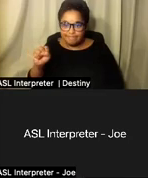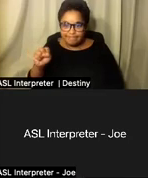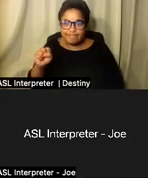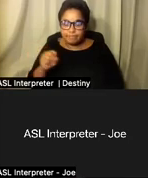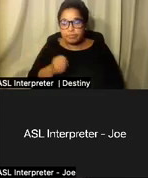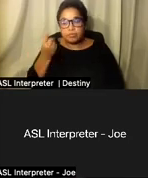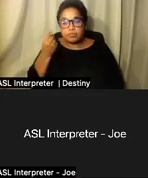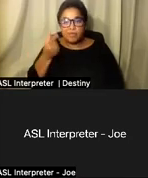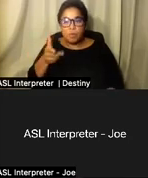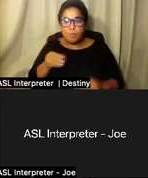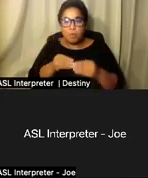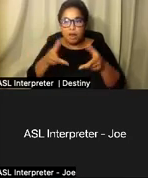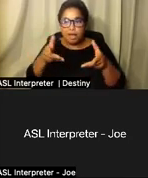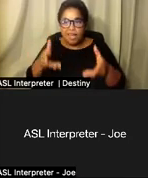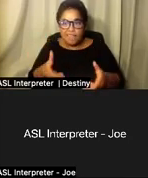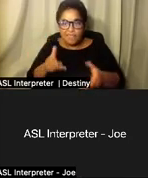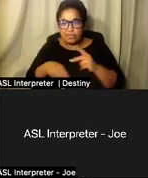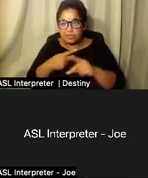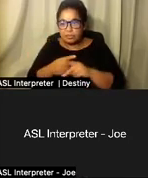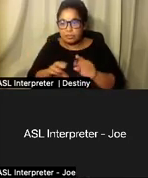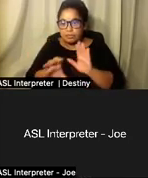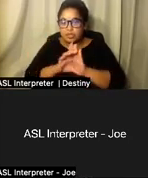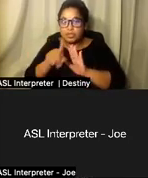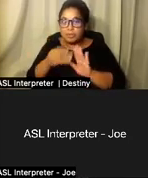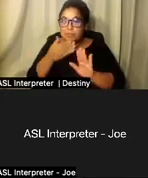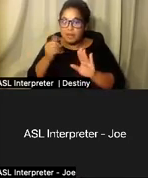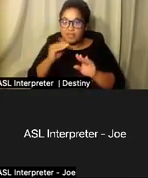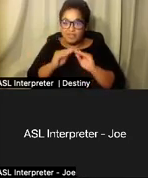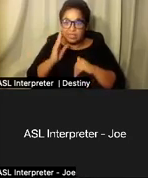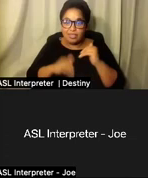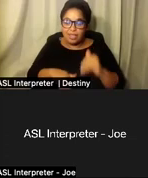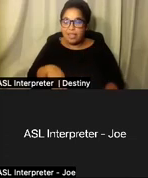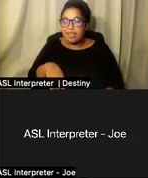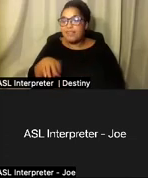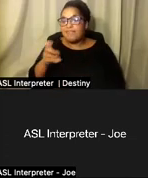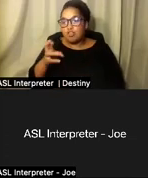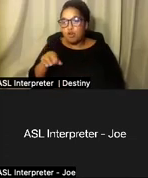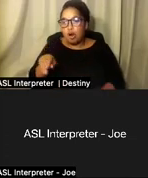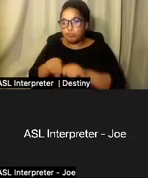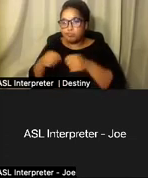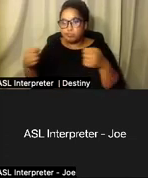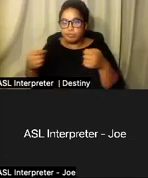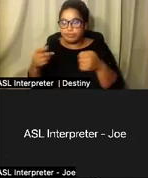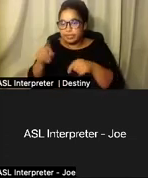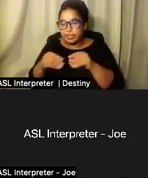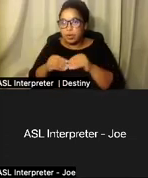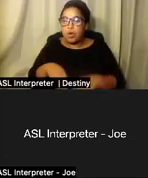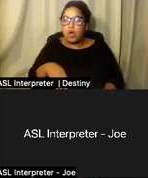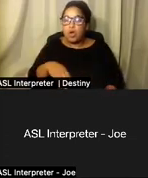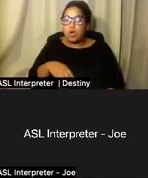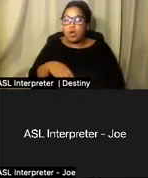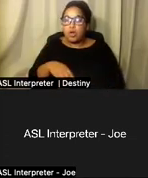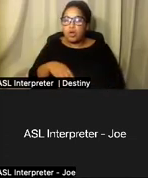for heavier pictures, we need a better fix than simply Velcro tabs, right? Closed hooks